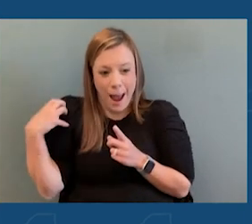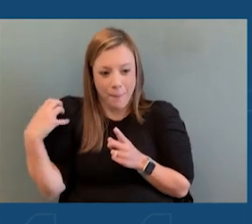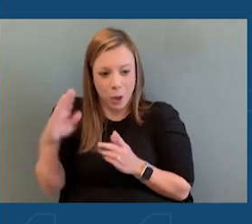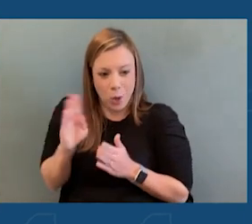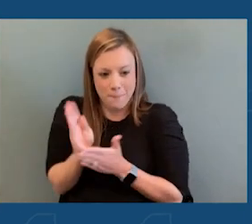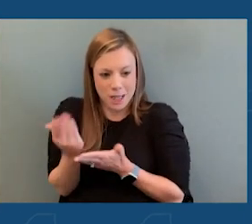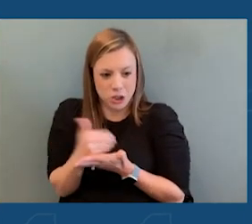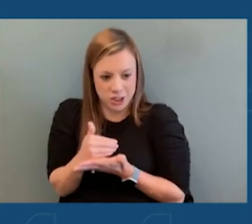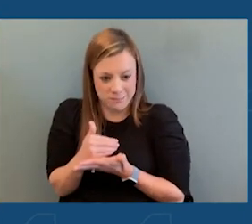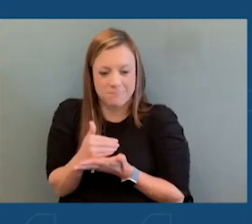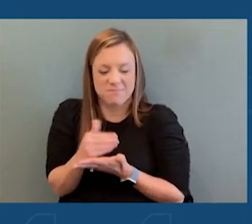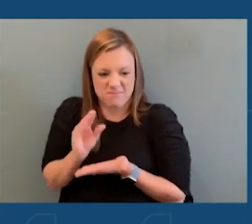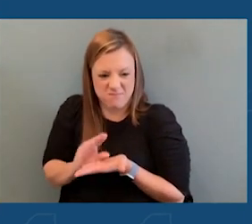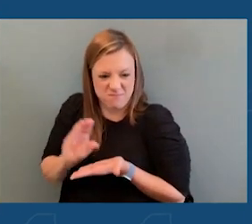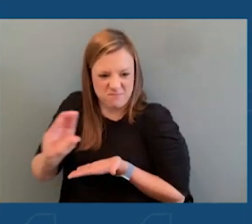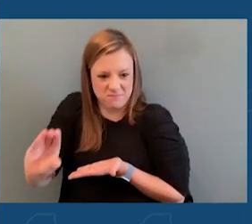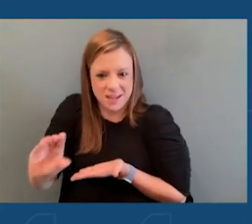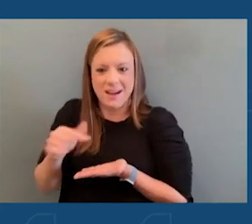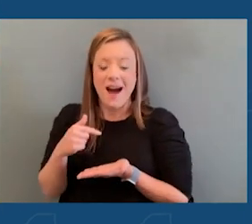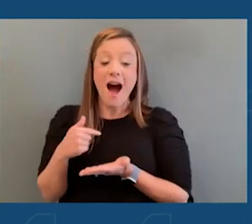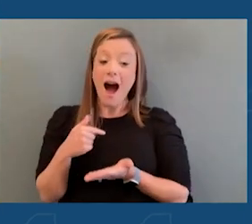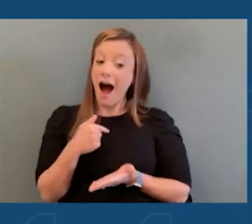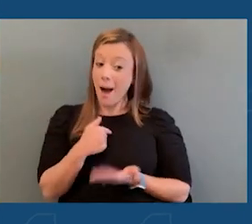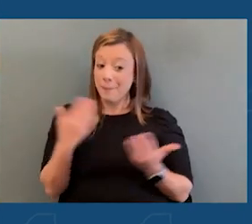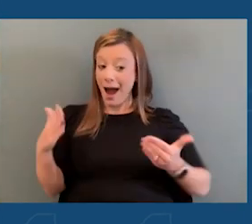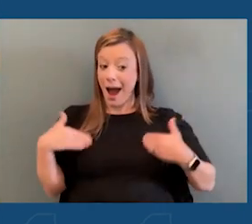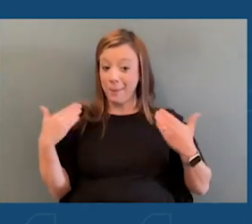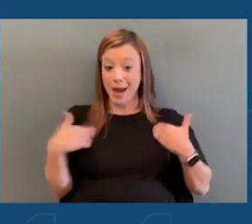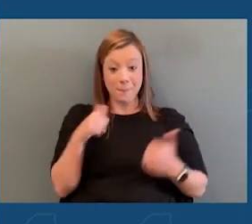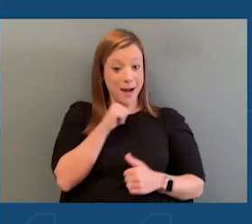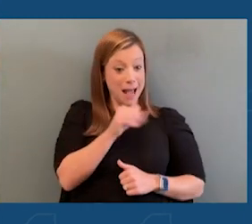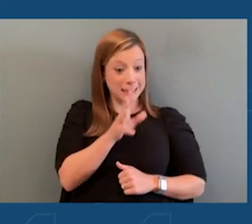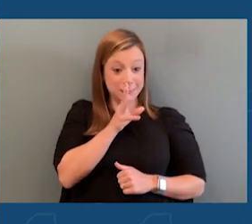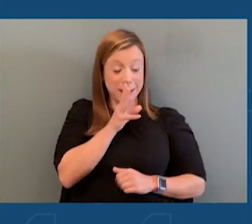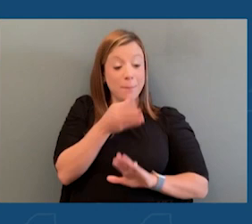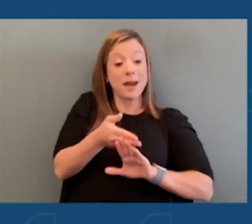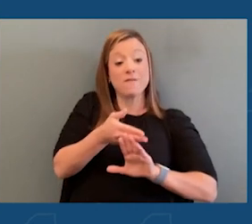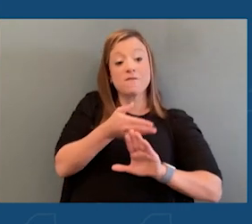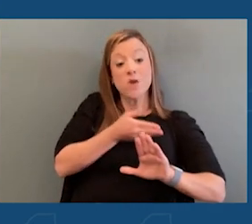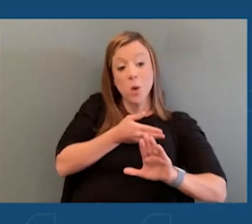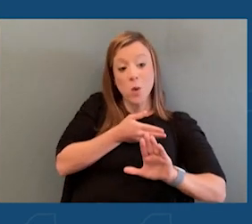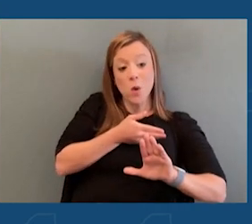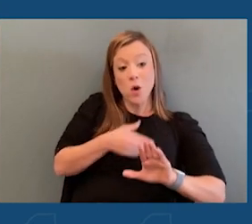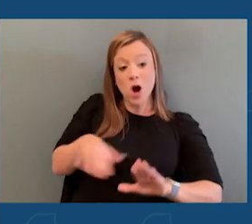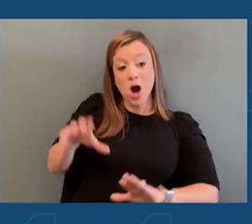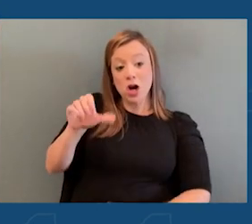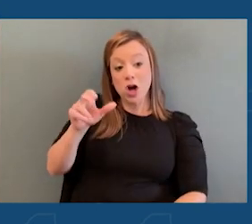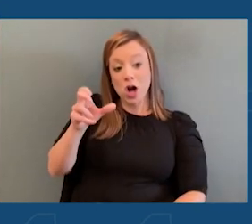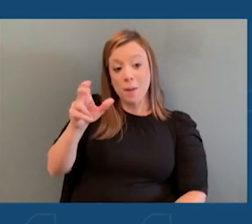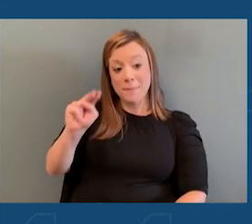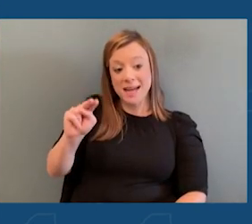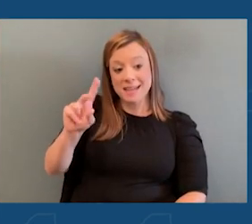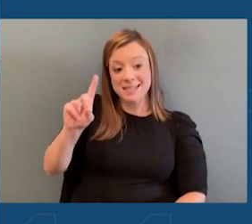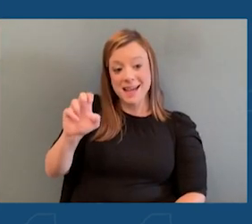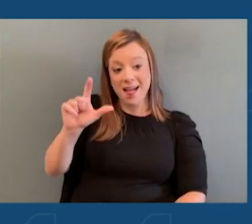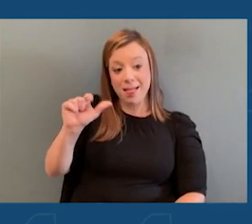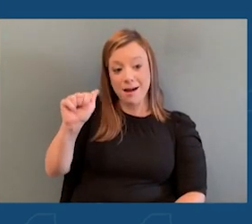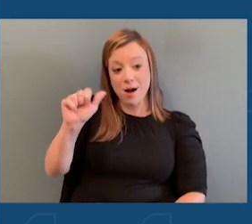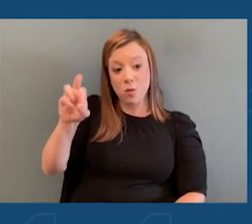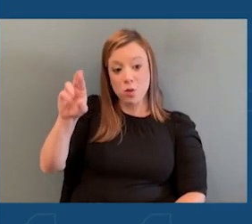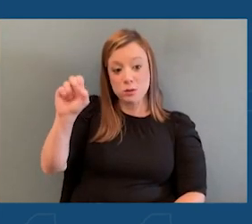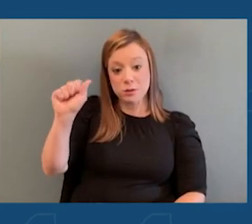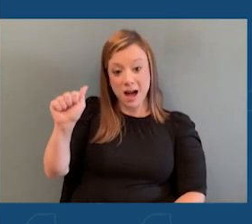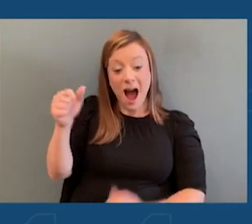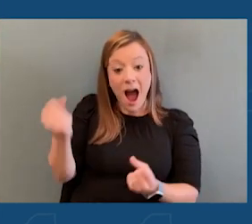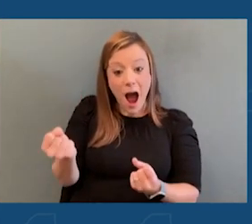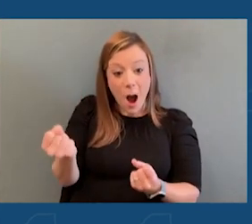I'm very glad that I'm not speaking before Councilmember Carmen de la Rosa, because the amount that she puts